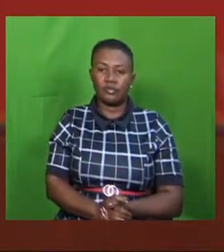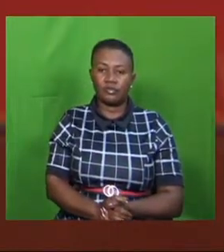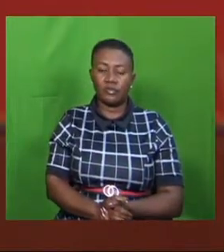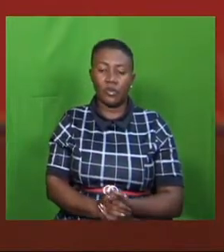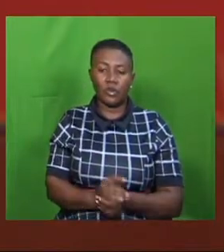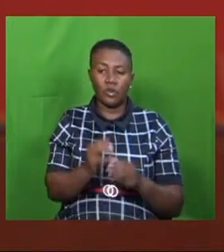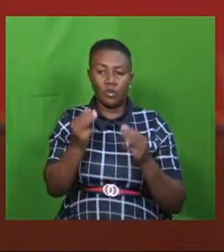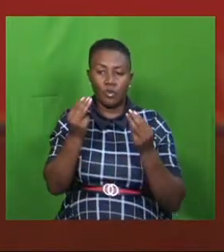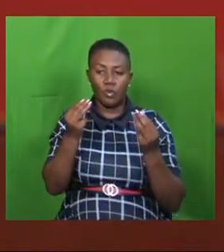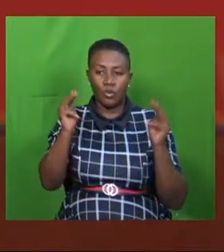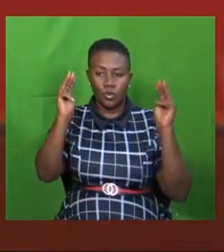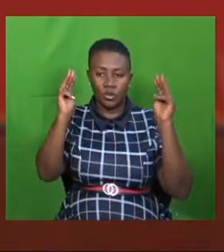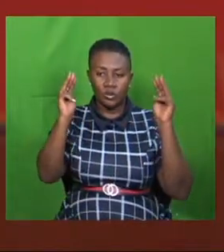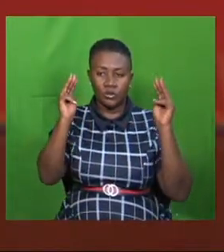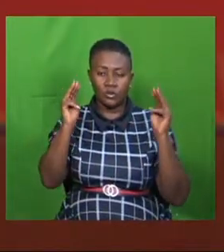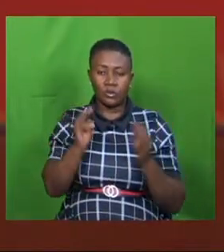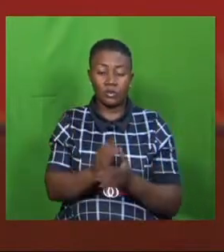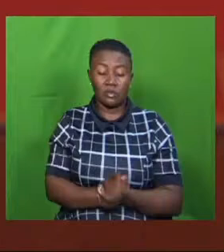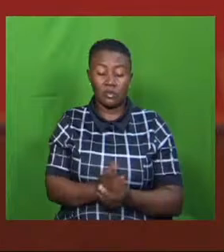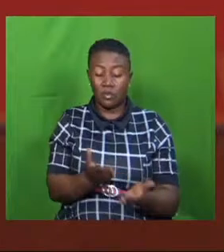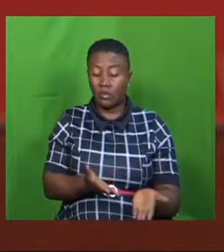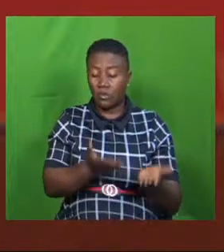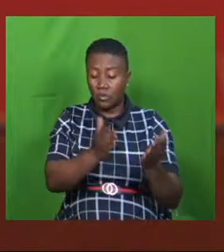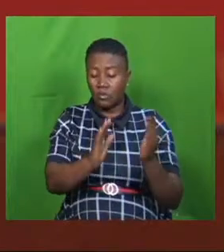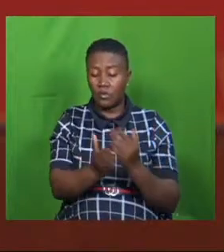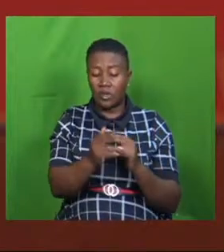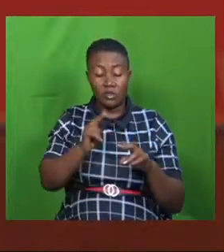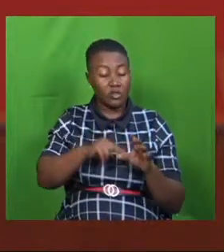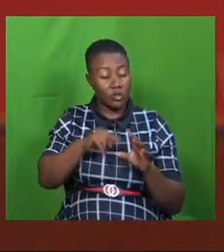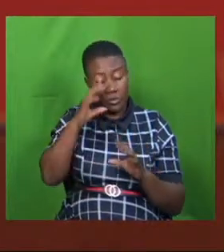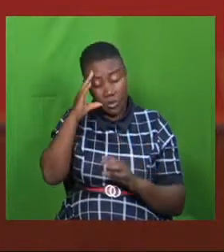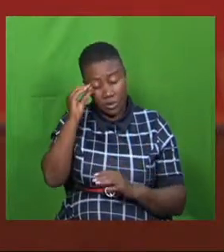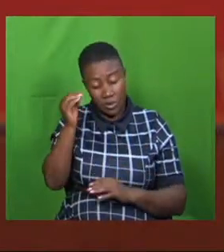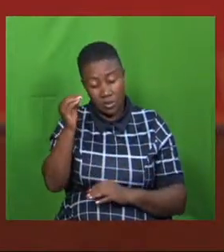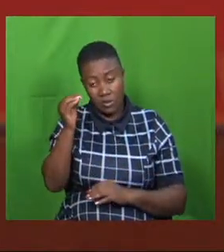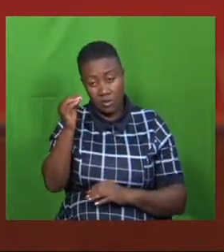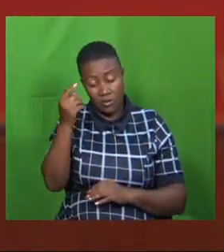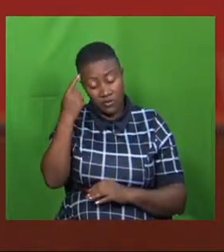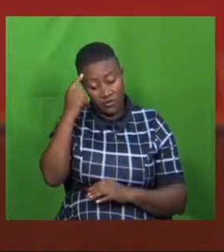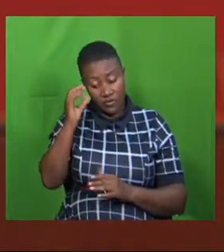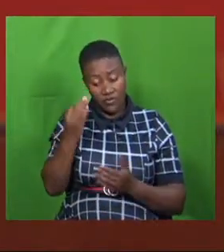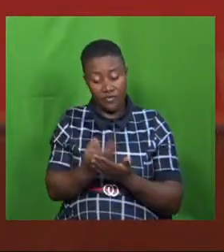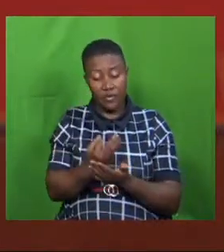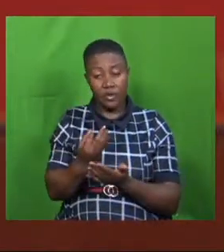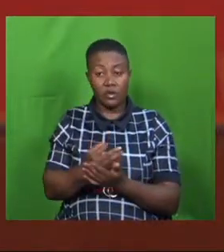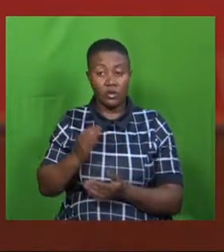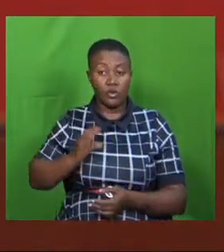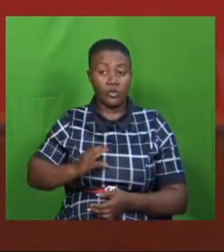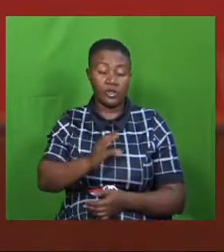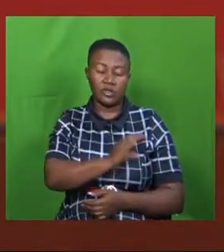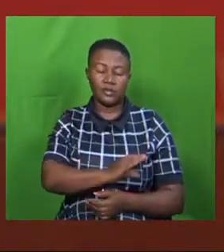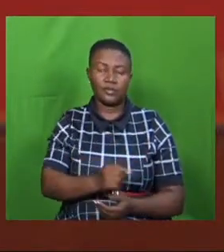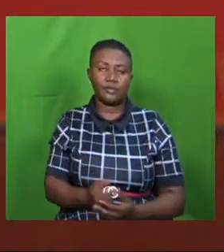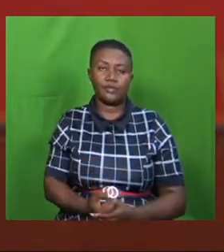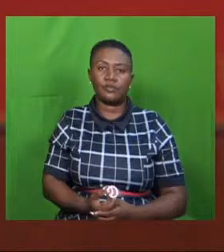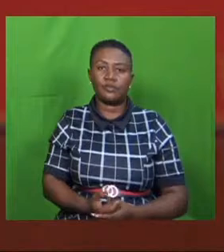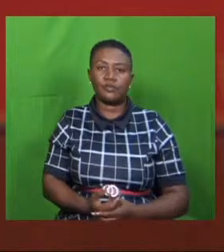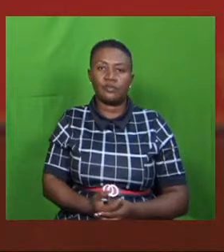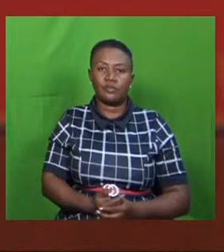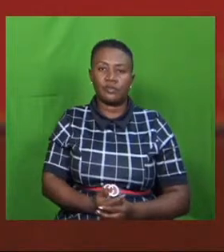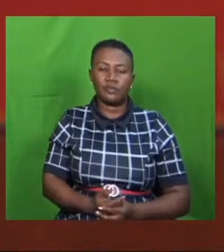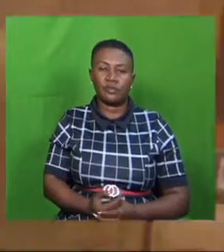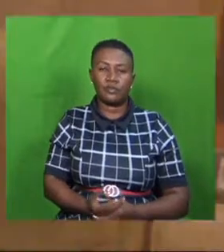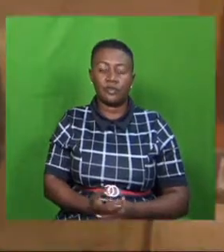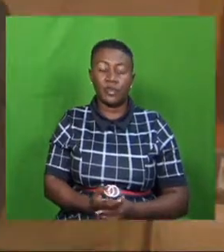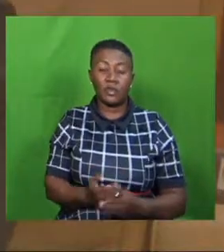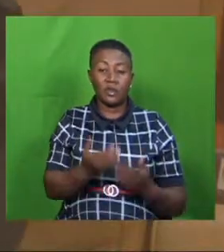motion to be moved by the chairman of the Finance Committee. Yes, Chairman. Thank you, Mr.